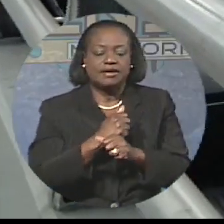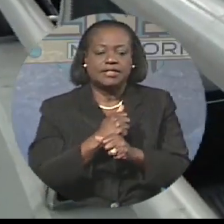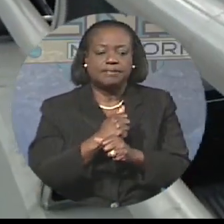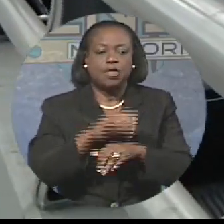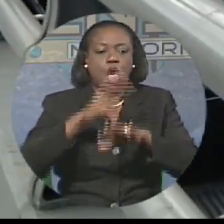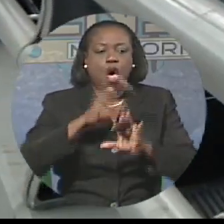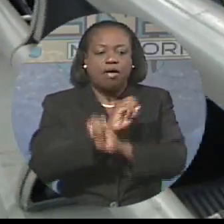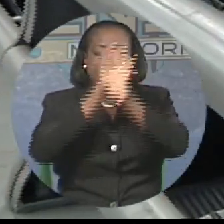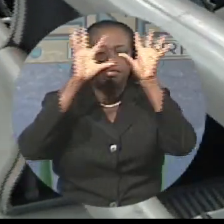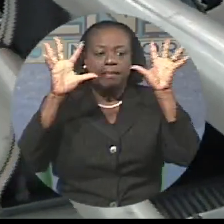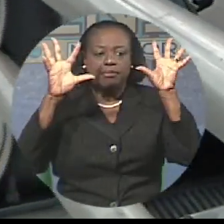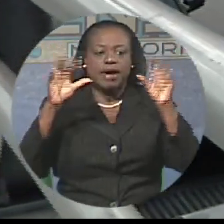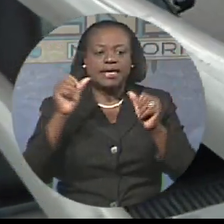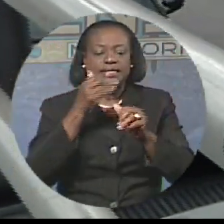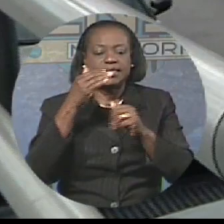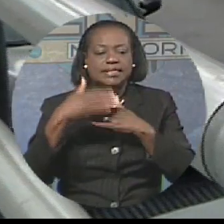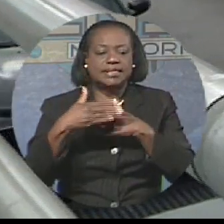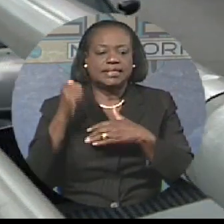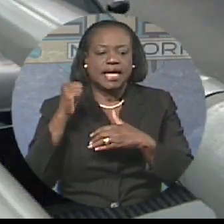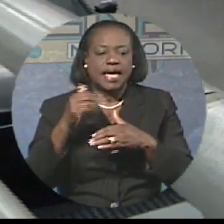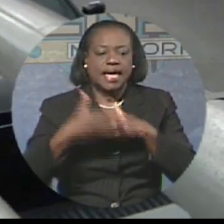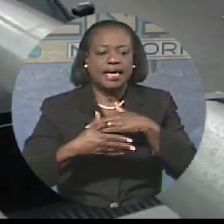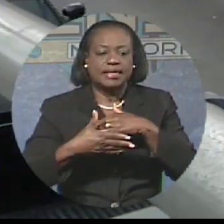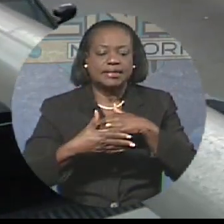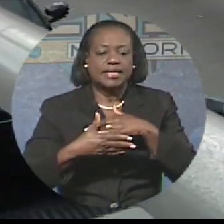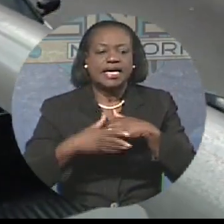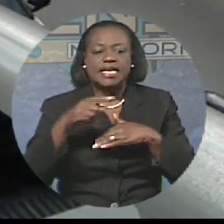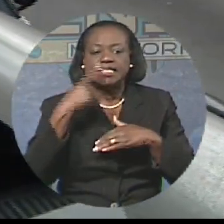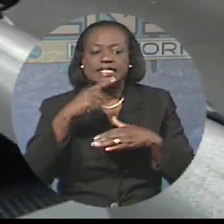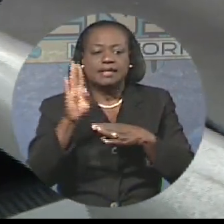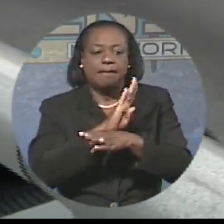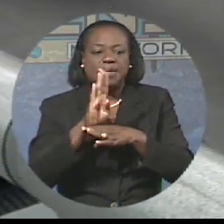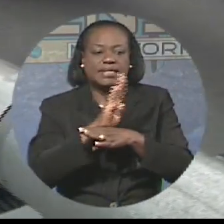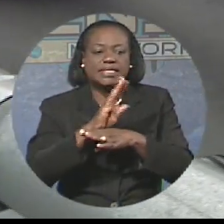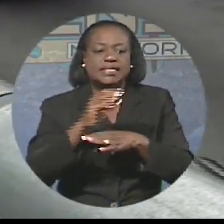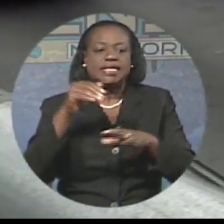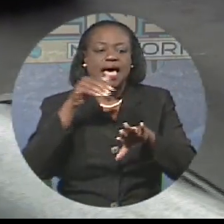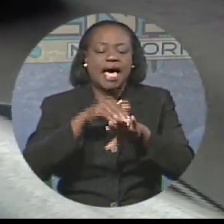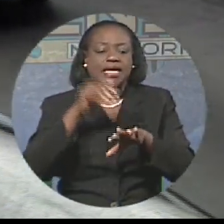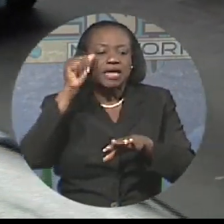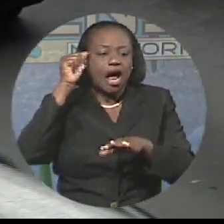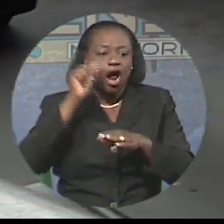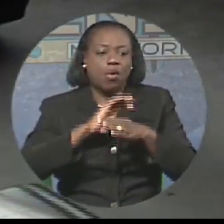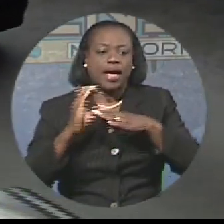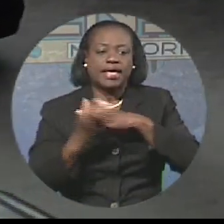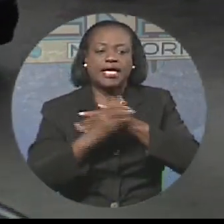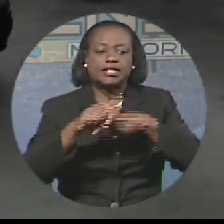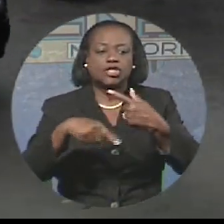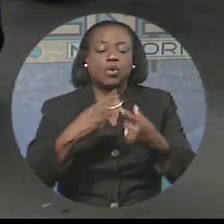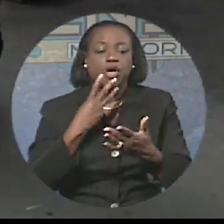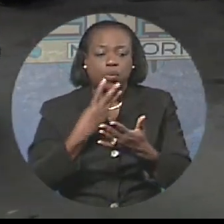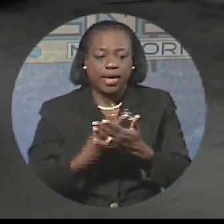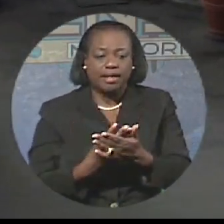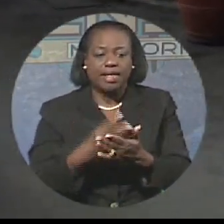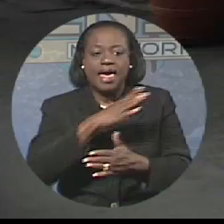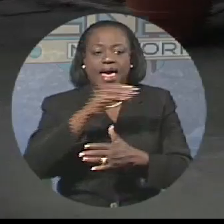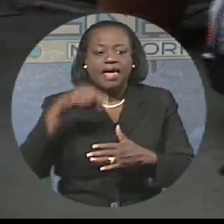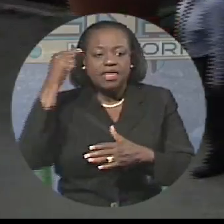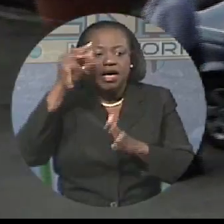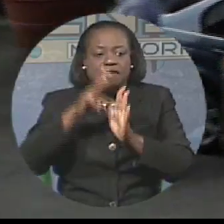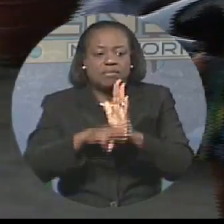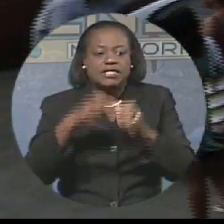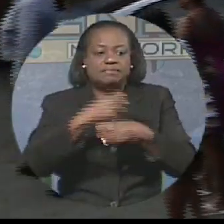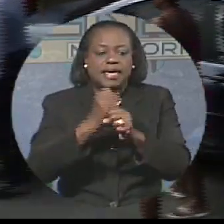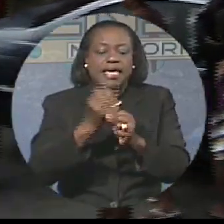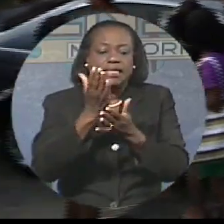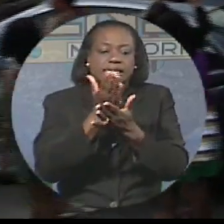bright side, the minister says business for Arawak Key vendors is going pretty well, and government is looking at making some infrastructural upgrades to give